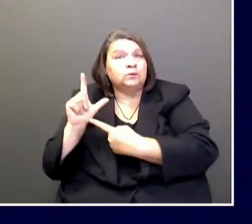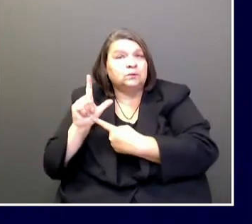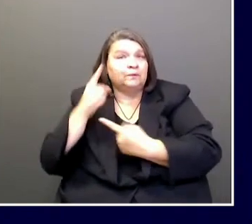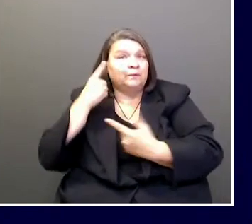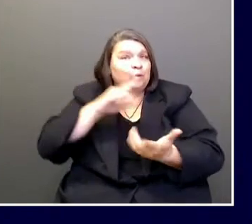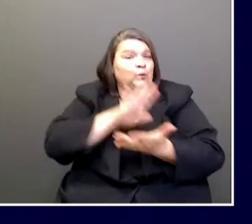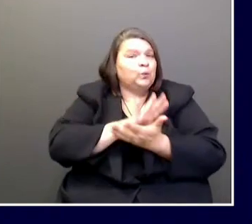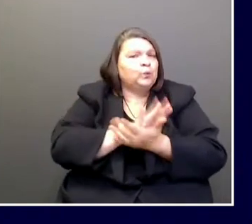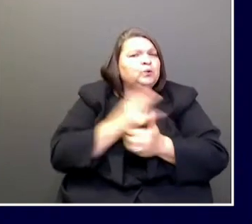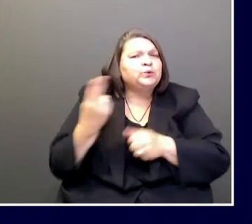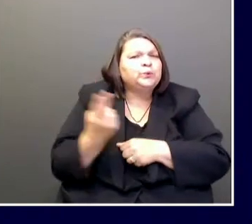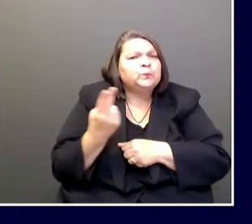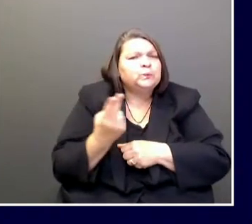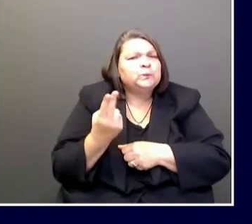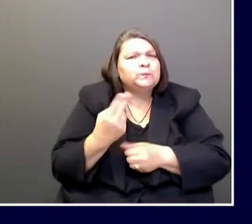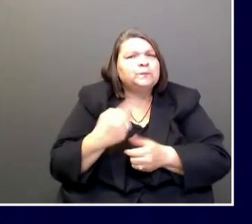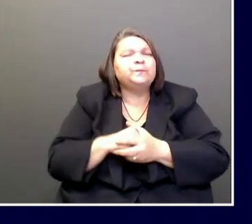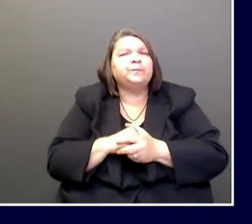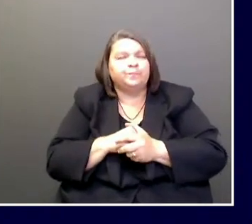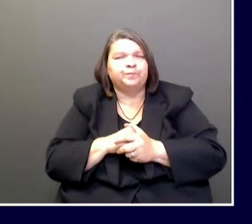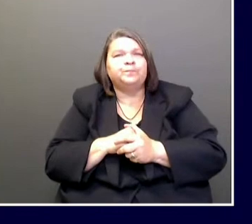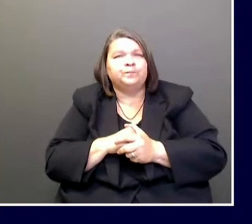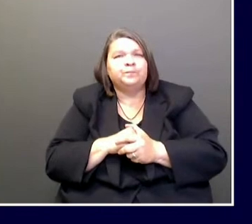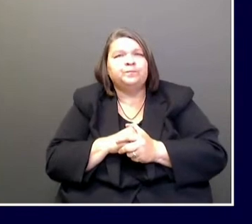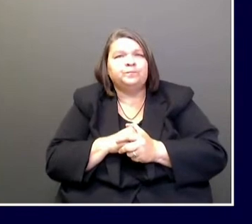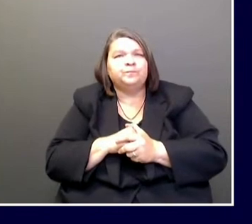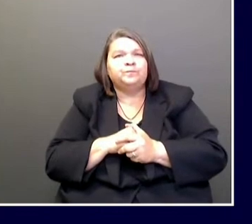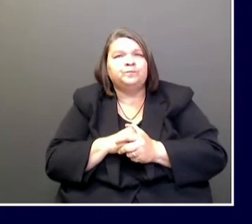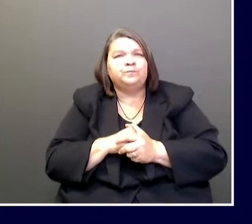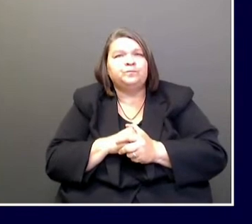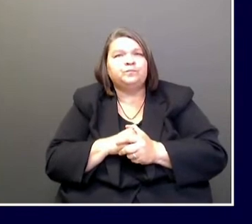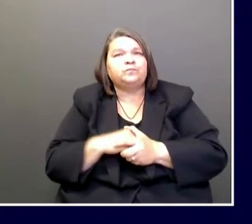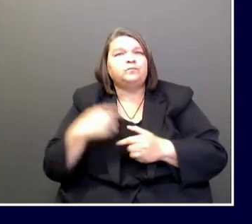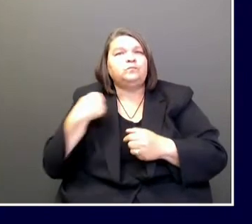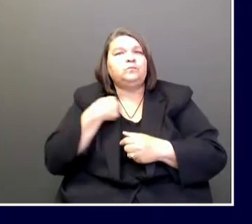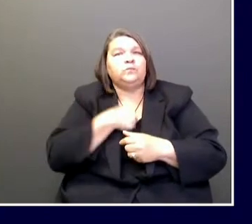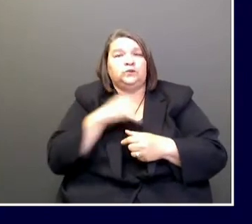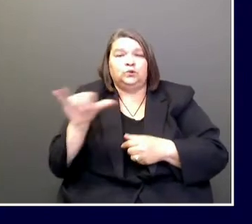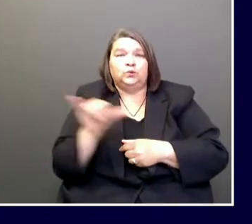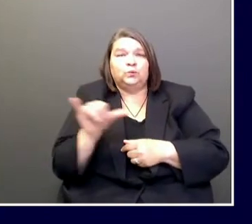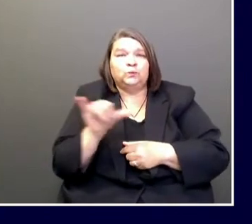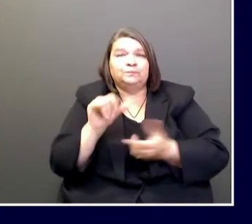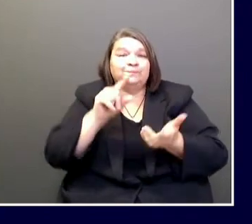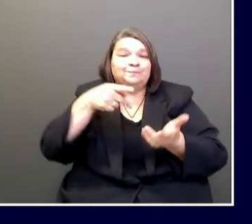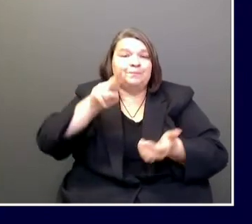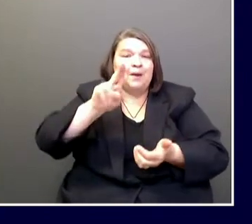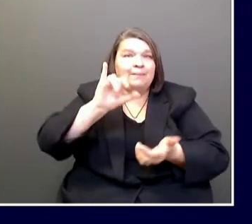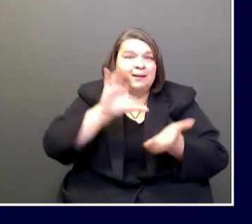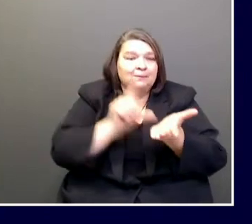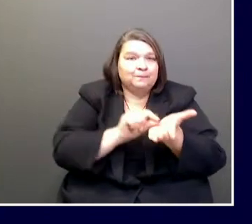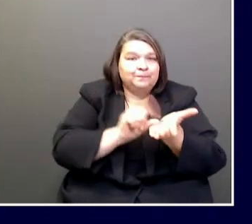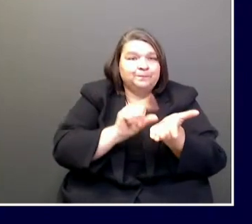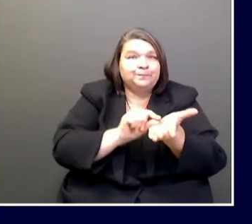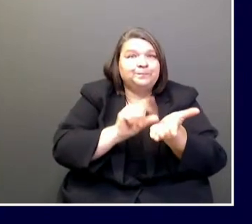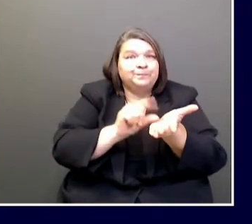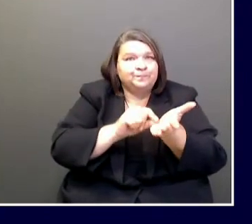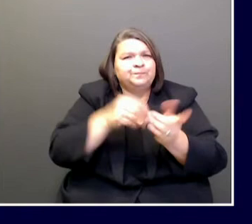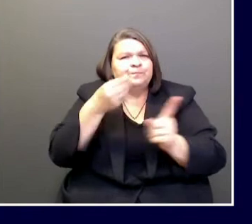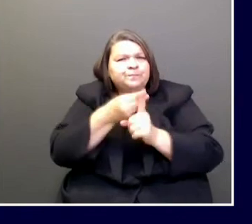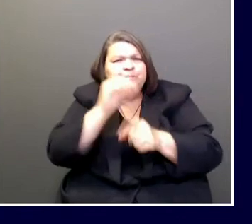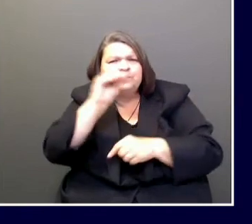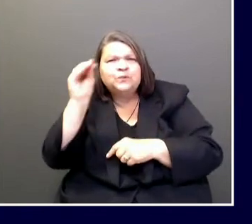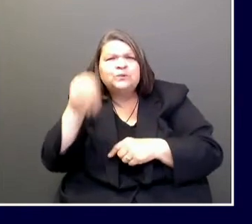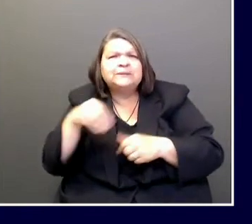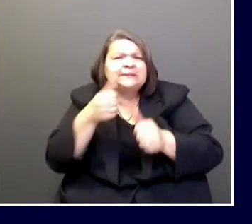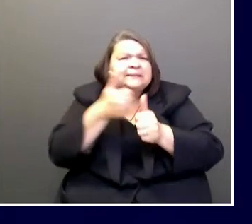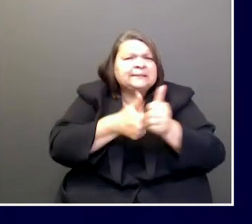also begin posting vaccination rate of youth underage or age 19 and younger by school administrative unit every 2 weeks beginning